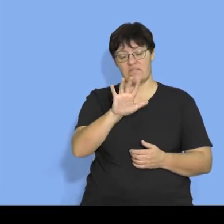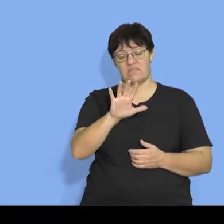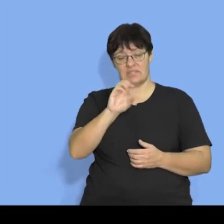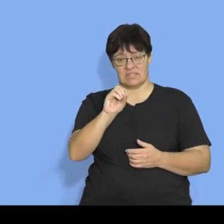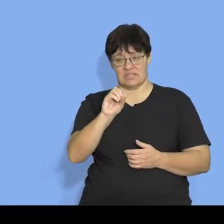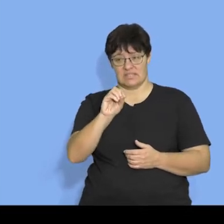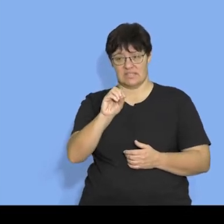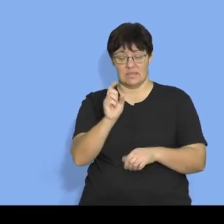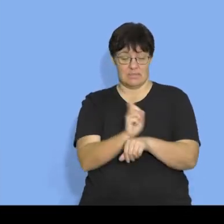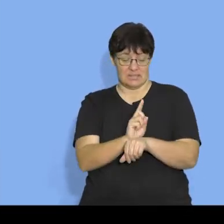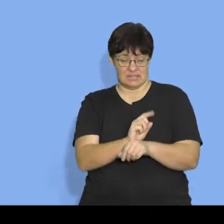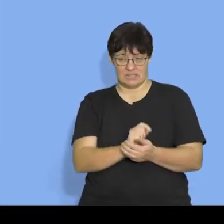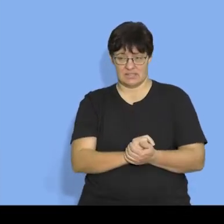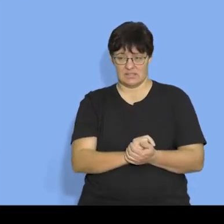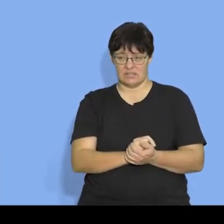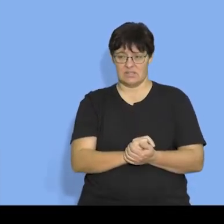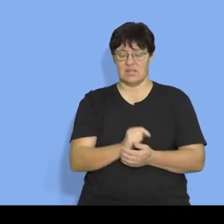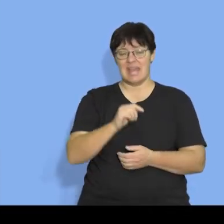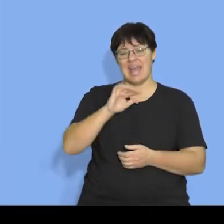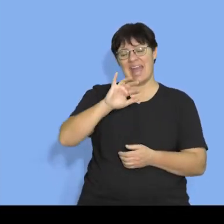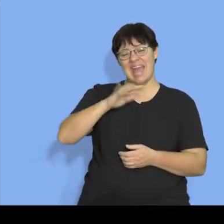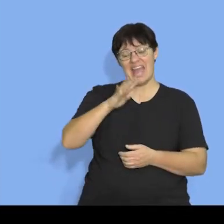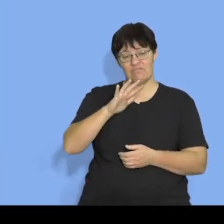47.50 minutes. Her average